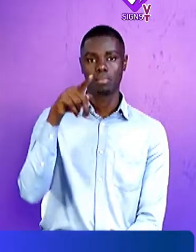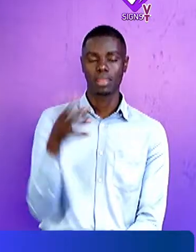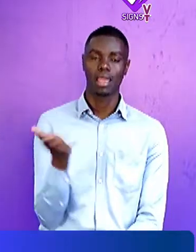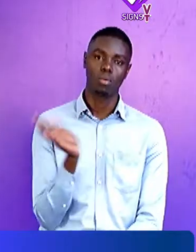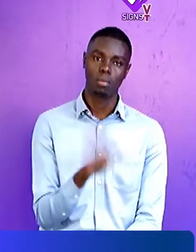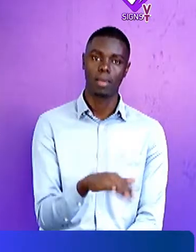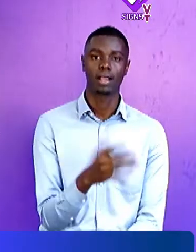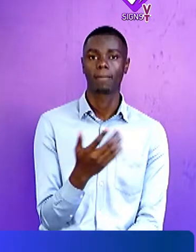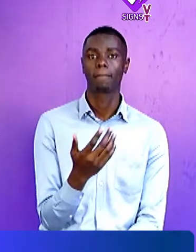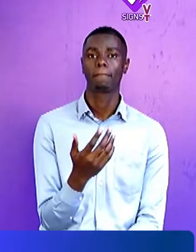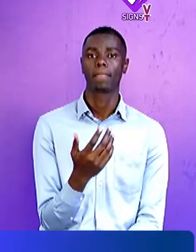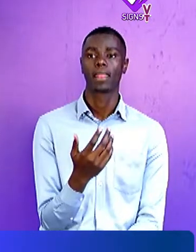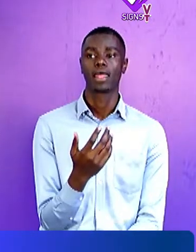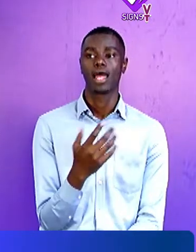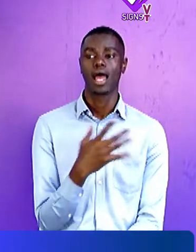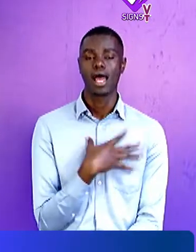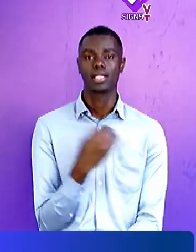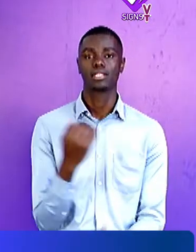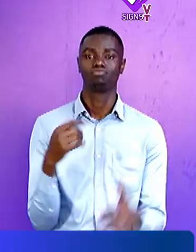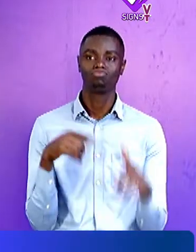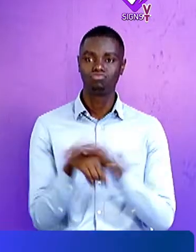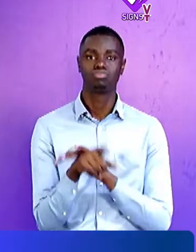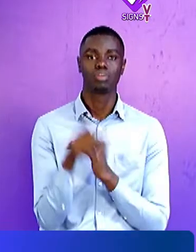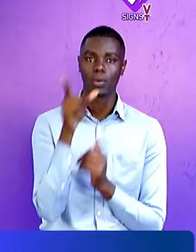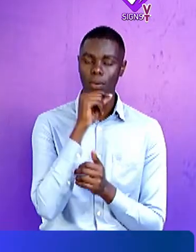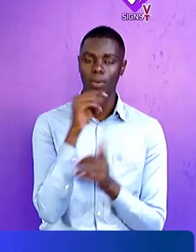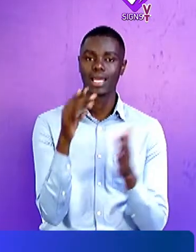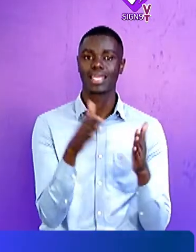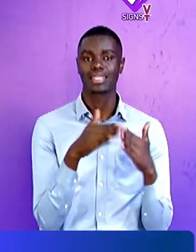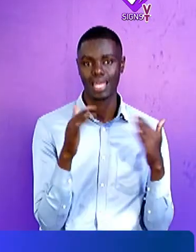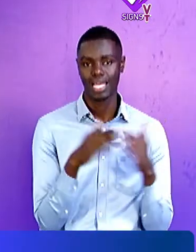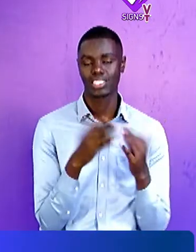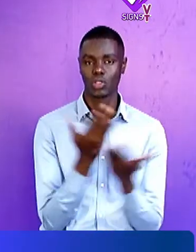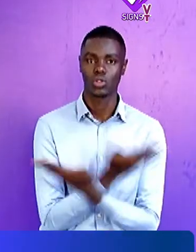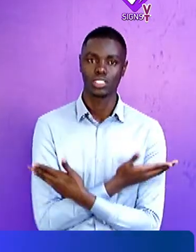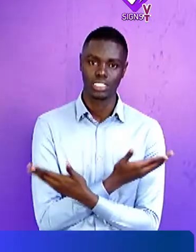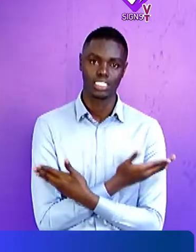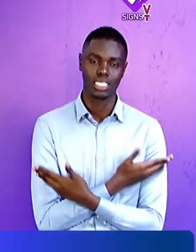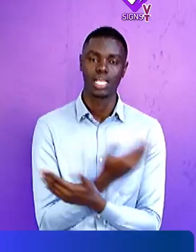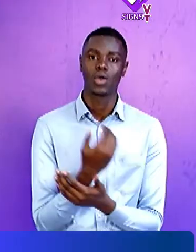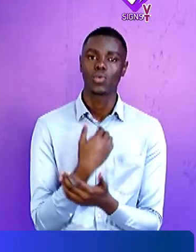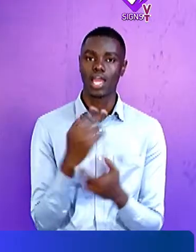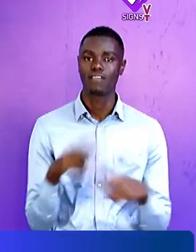man Gyökeres scored his first goal in the Arsenal t-shirts. You're already getting value